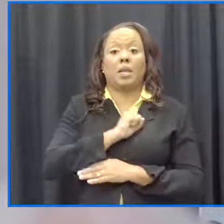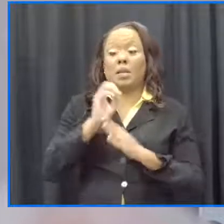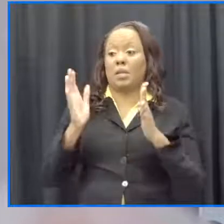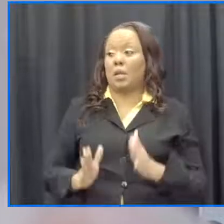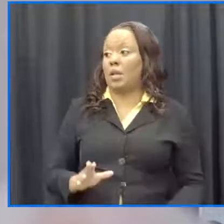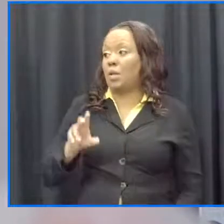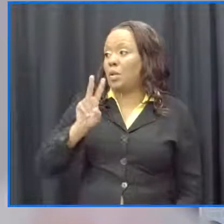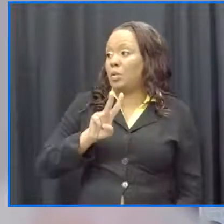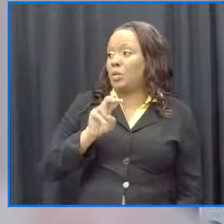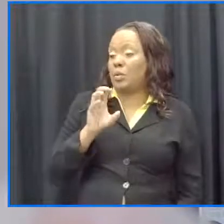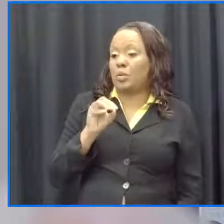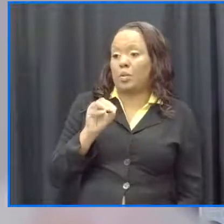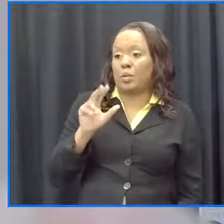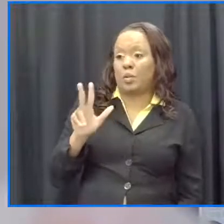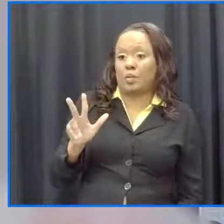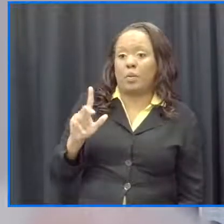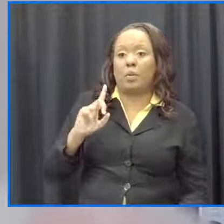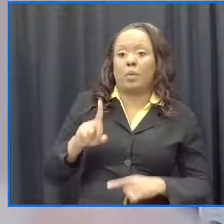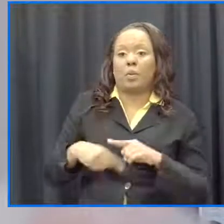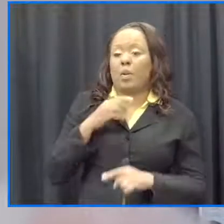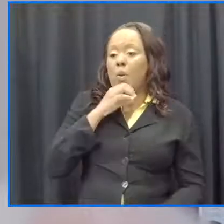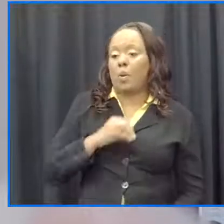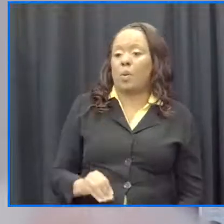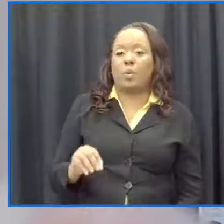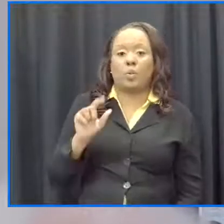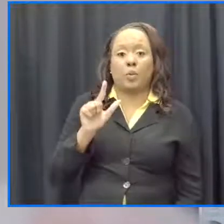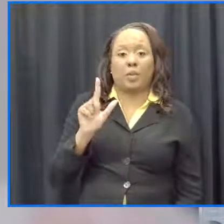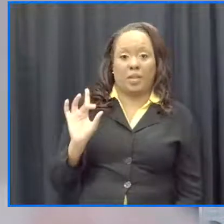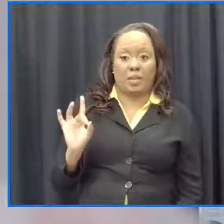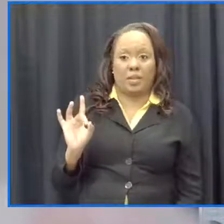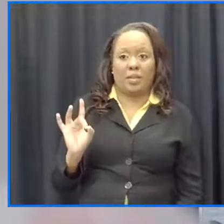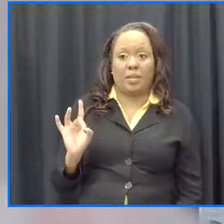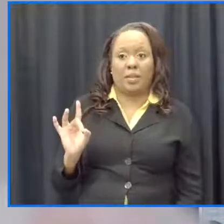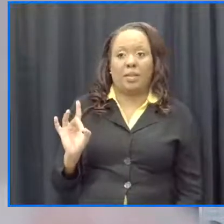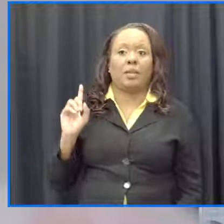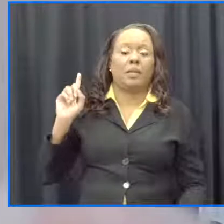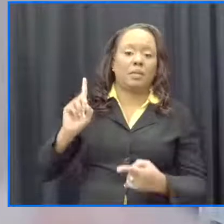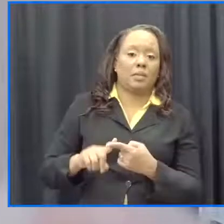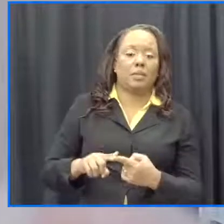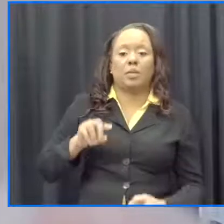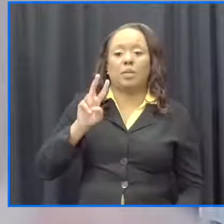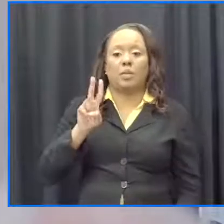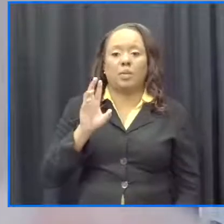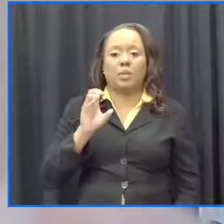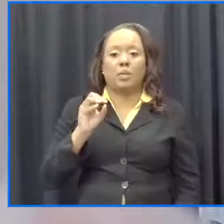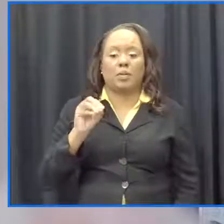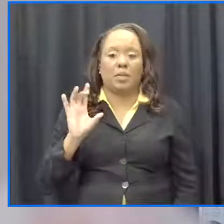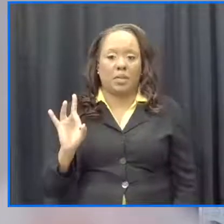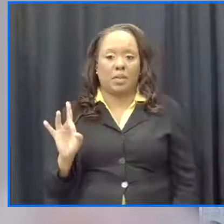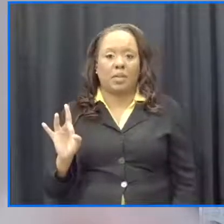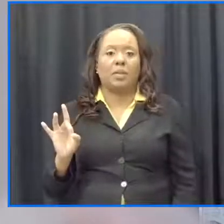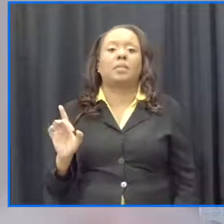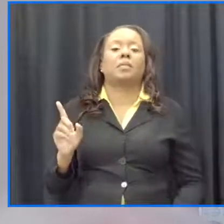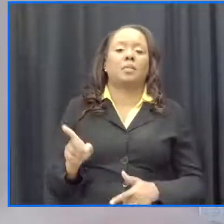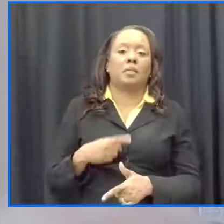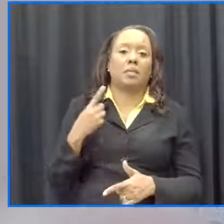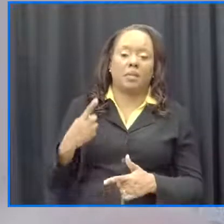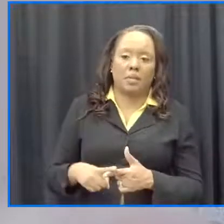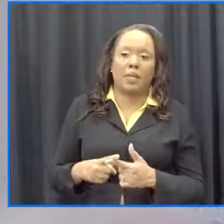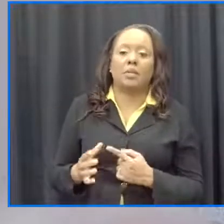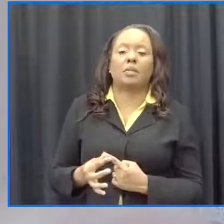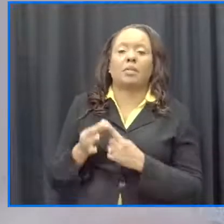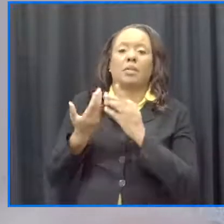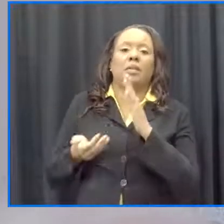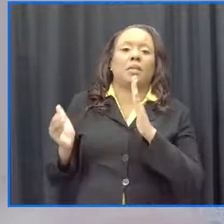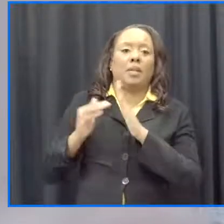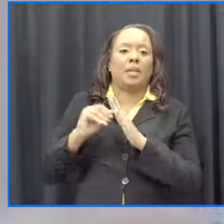in 2003 at the age of 28, and at that time served until 2008. He was again